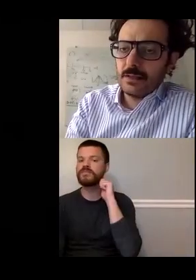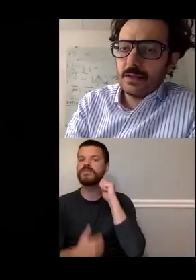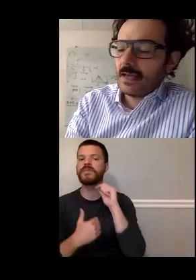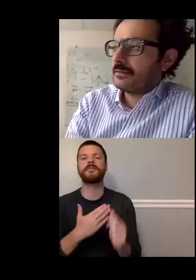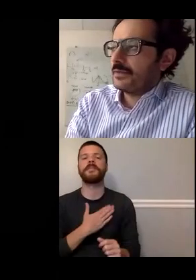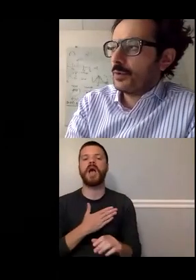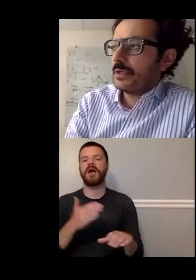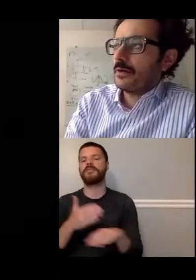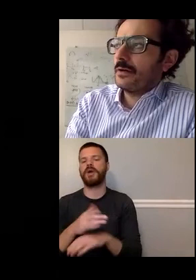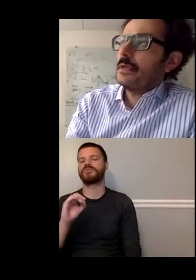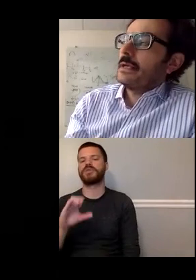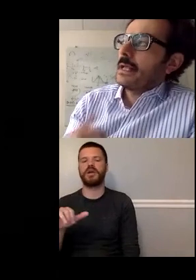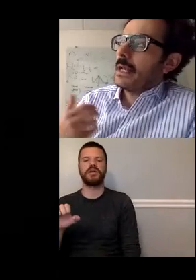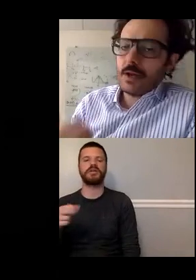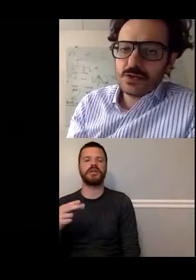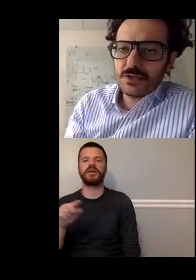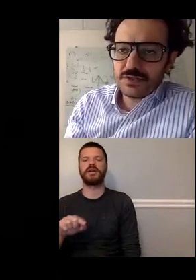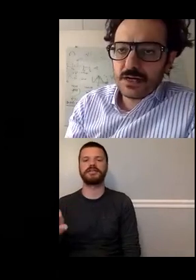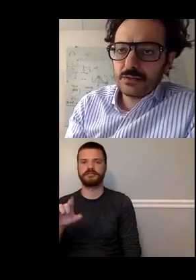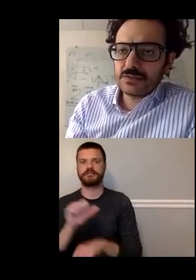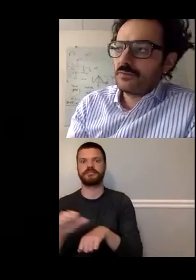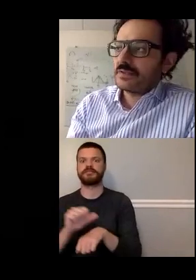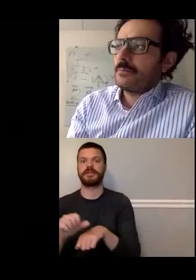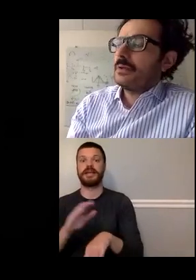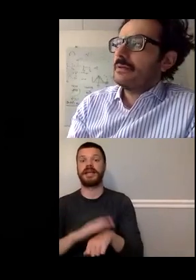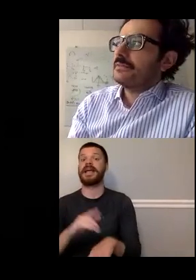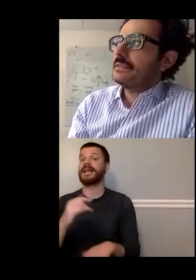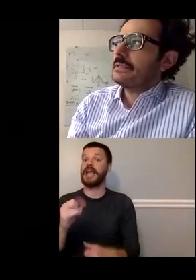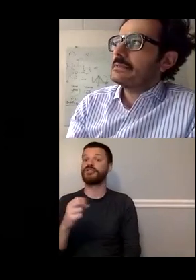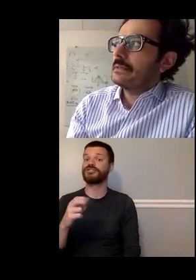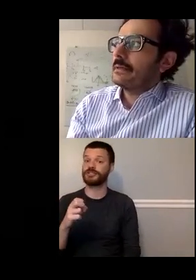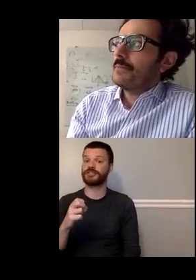been actively working on. And now actually she's trying to see, for example, if